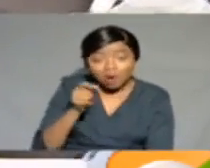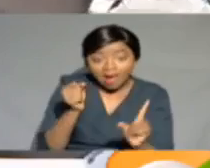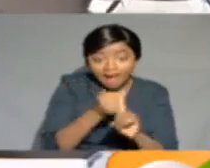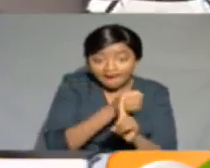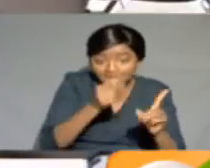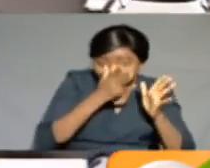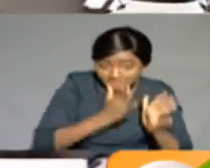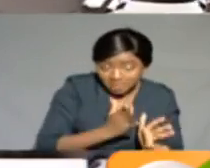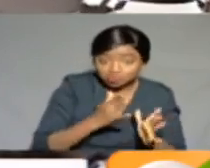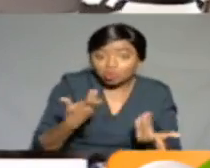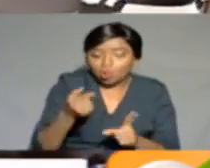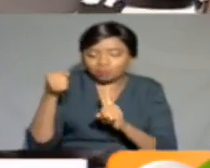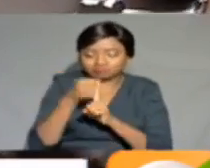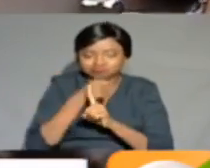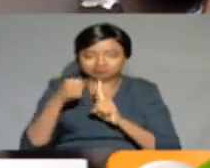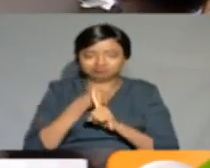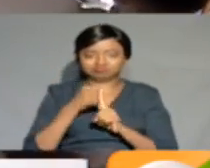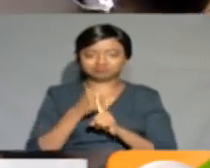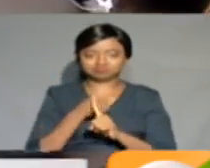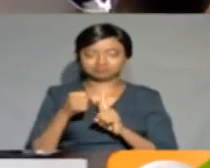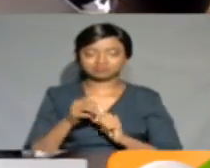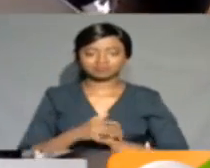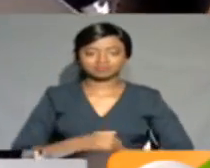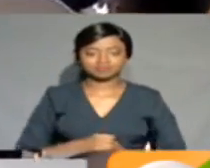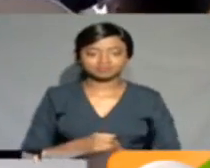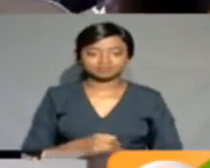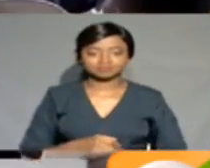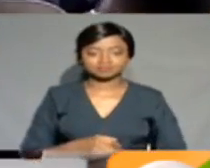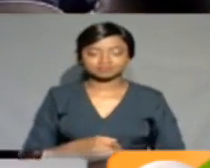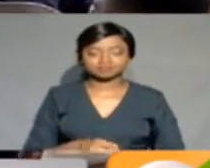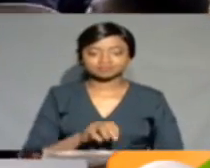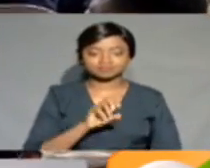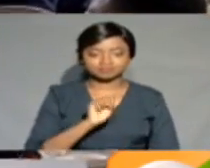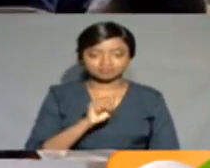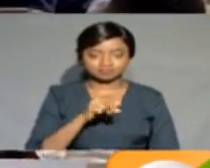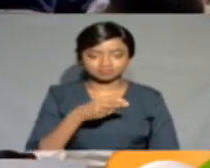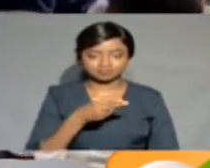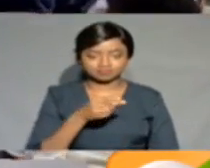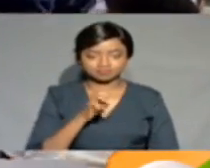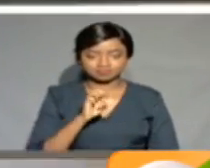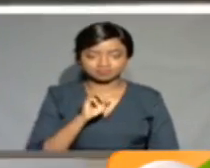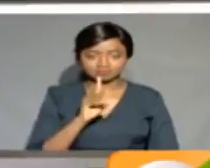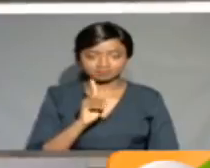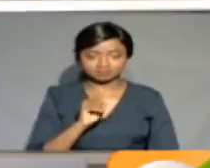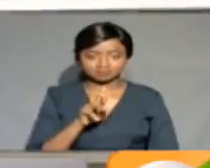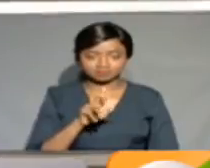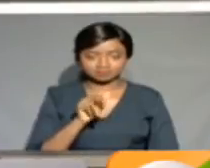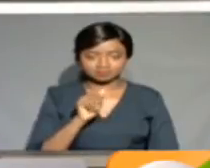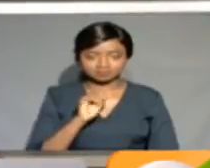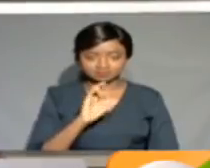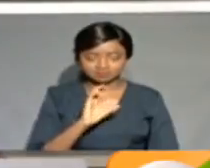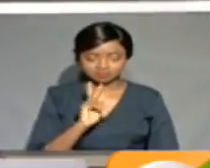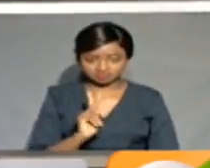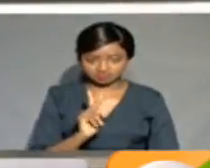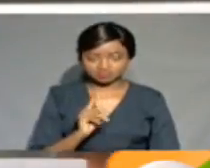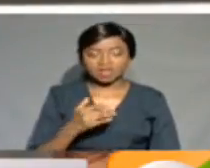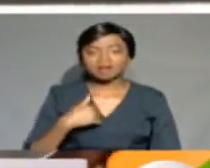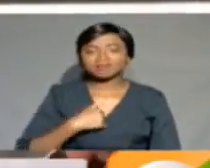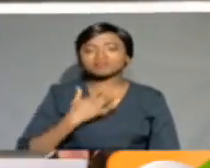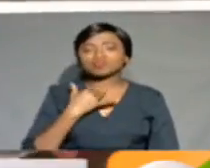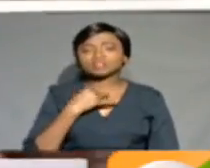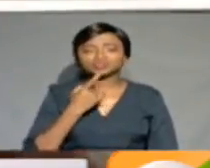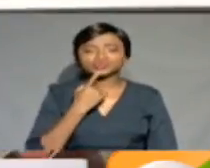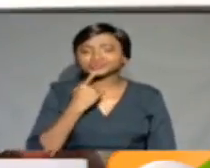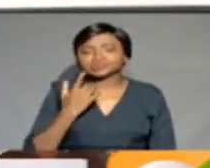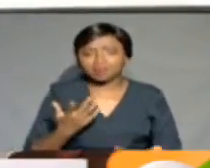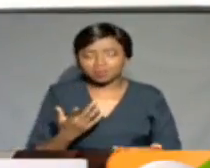bully. My name is Shadrach Kimutai. Well, I'd like first of all to say that our